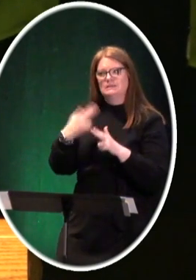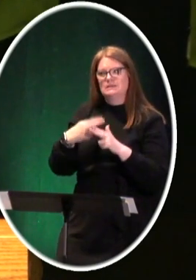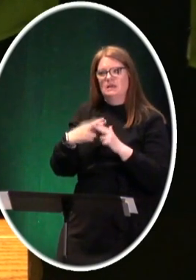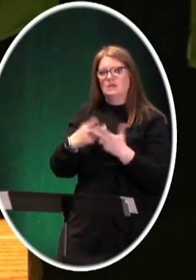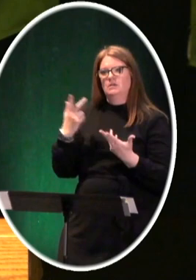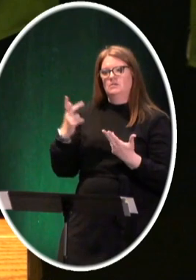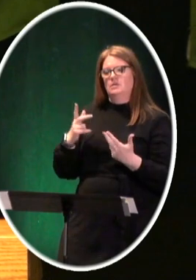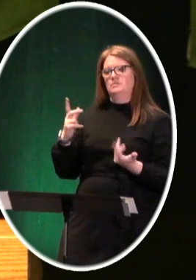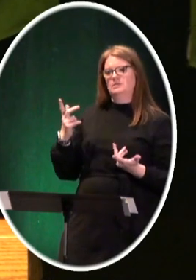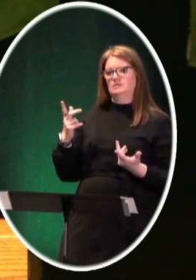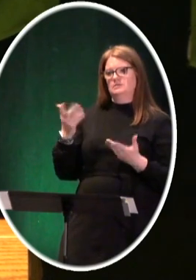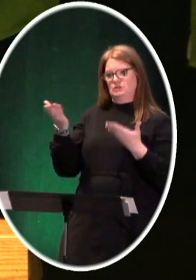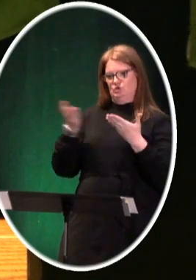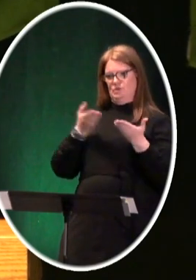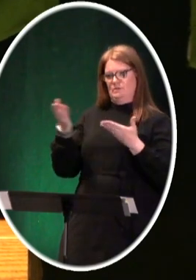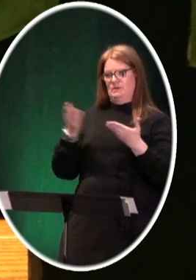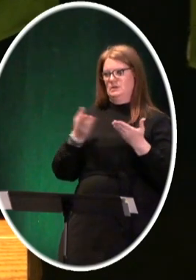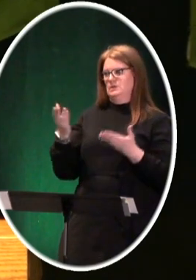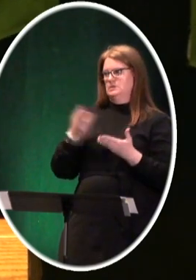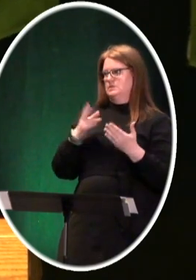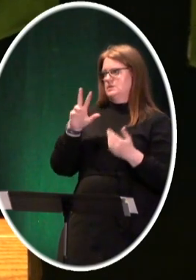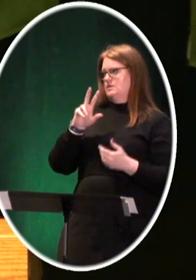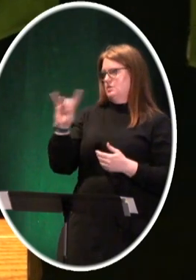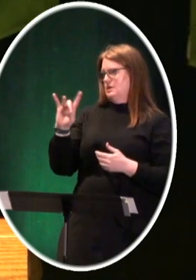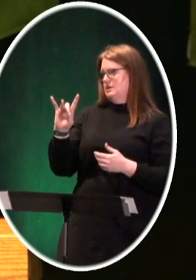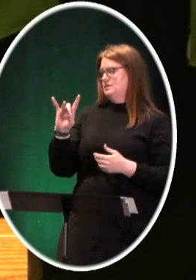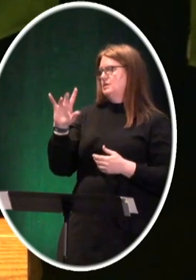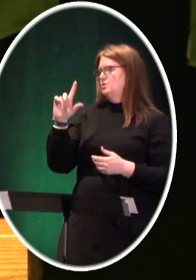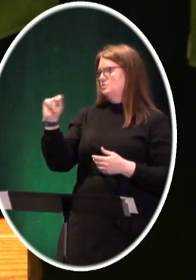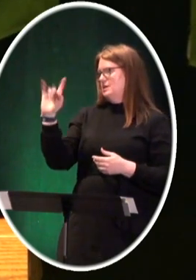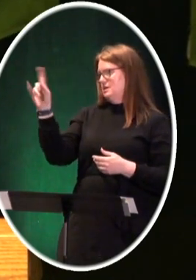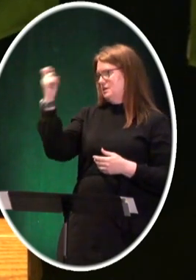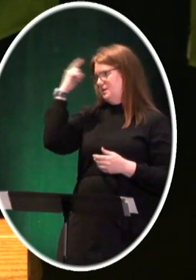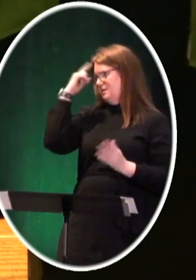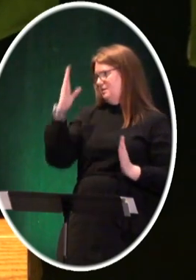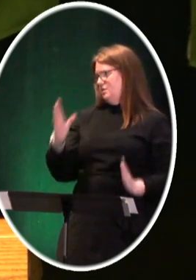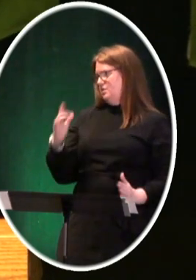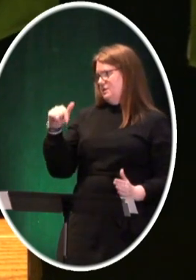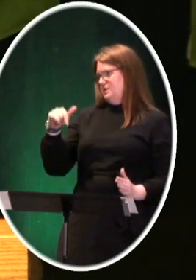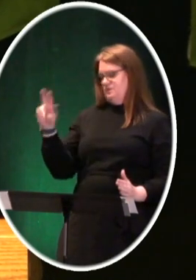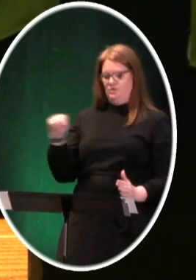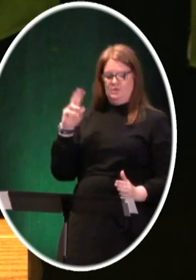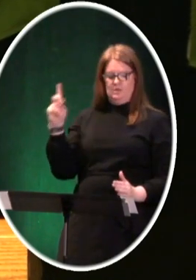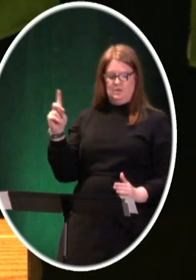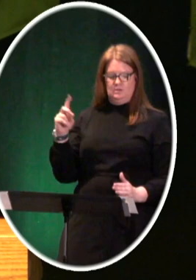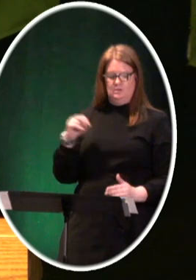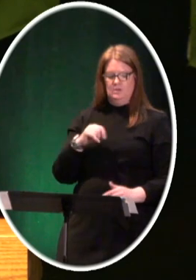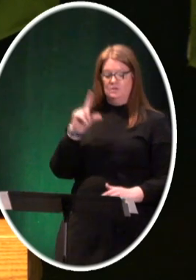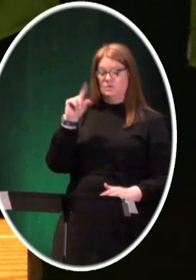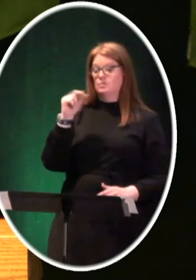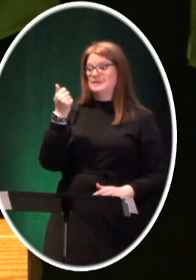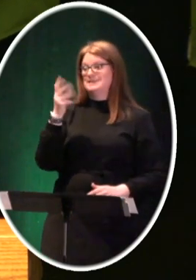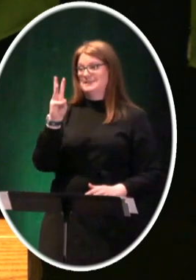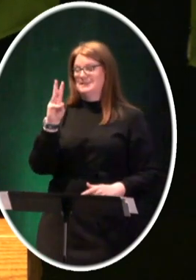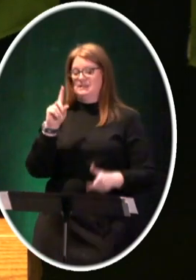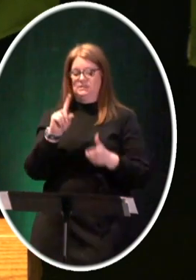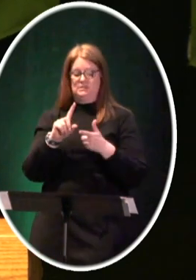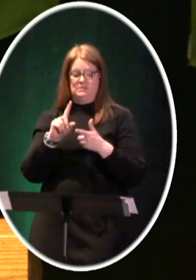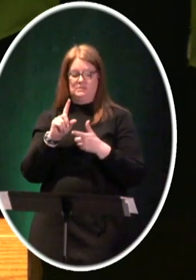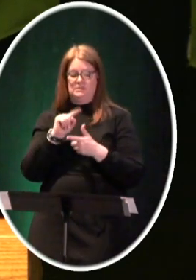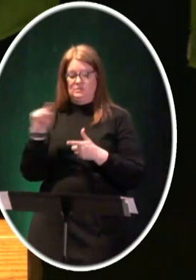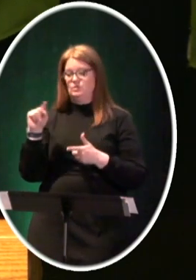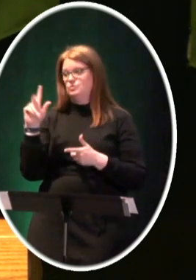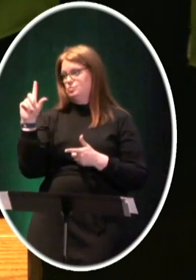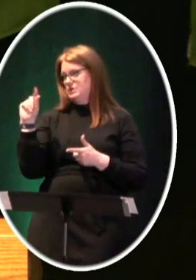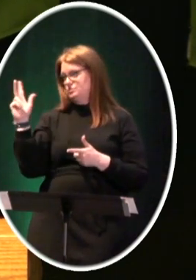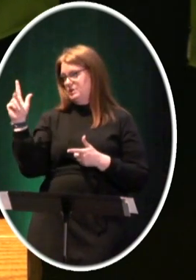his time in serving as the 38th Lieutenant Governor of North Dakota from 2016 to